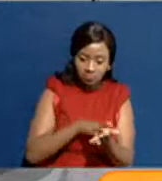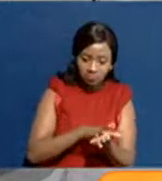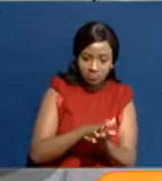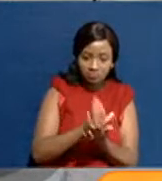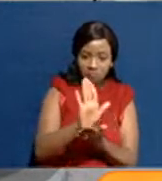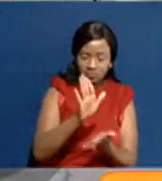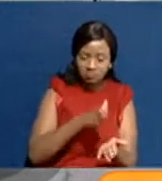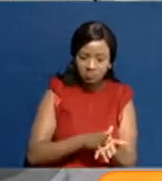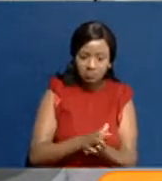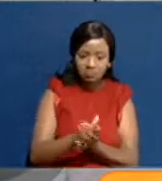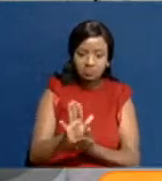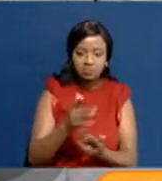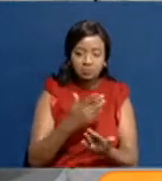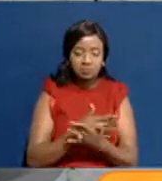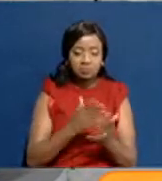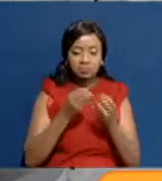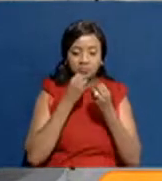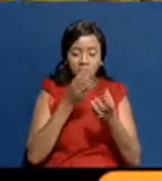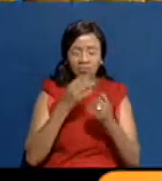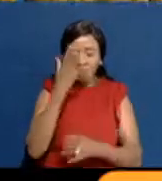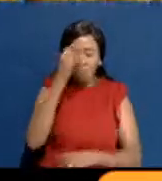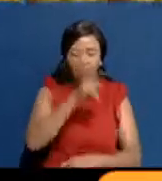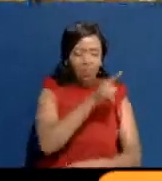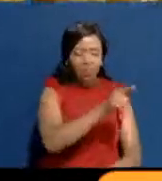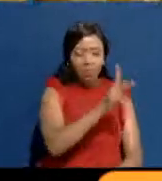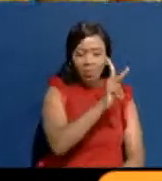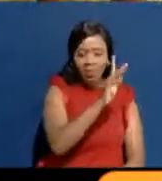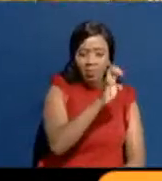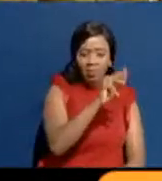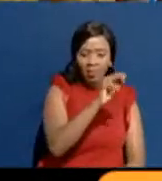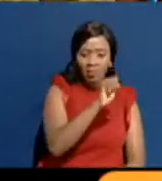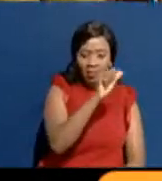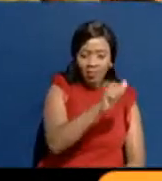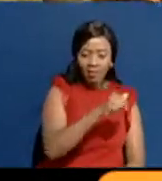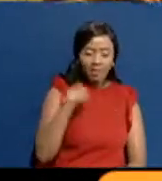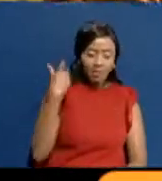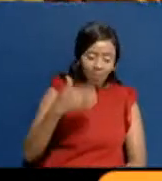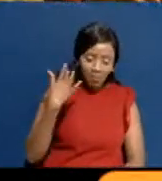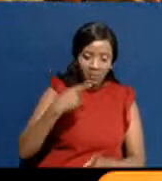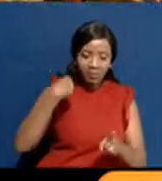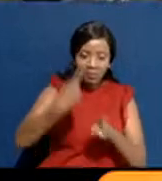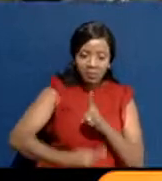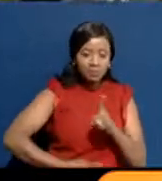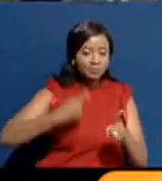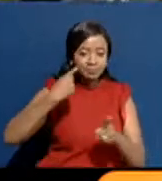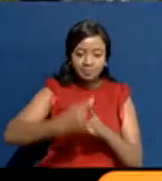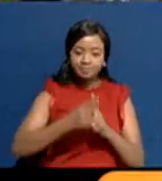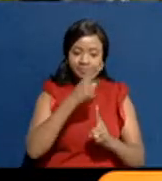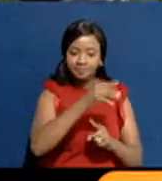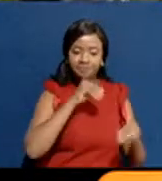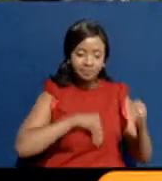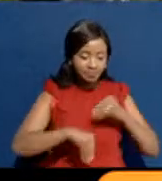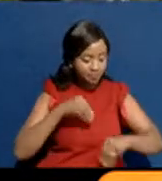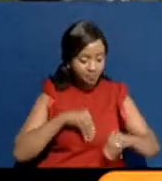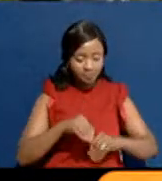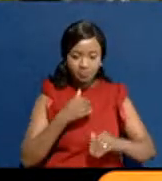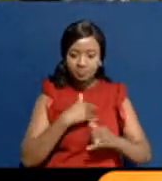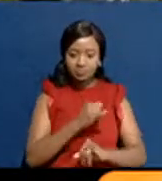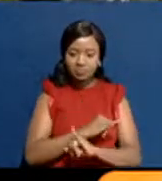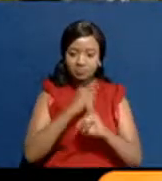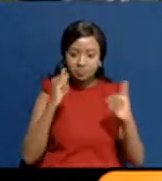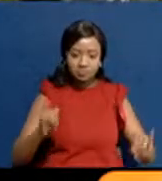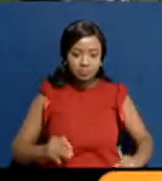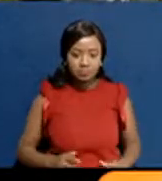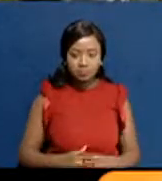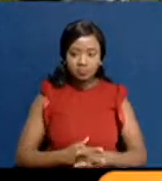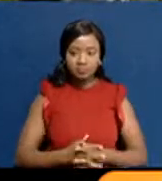for such needs. Because why is KEMSA year in, year out, a venue of corruption? You can